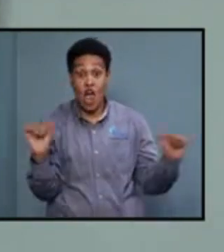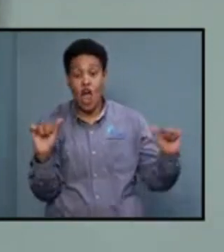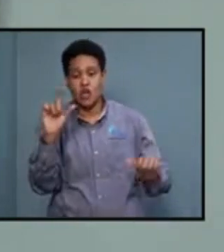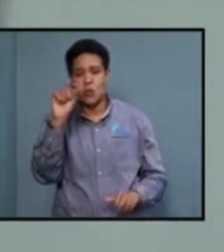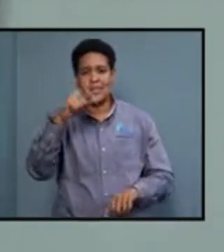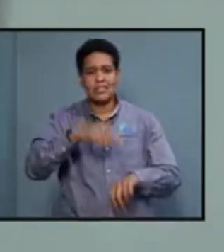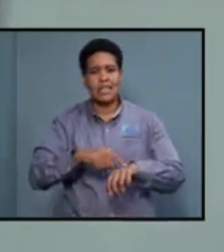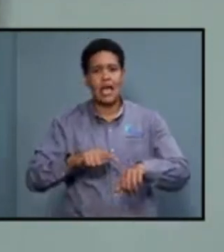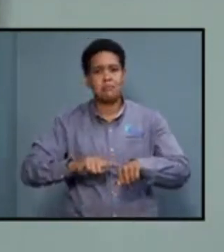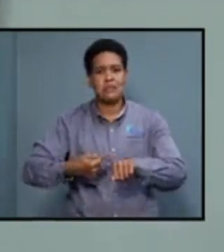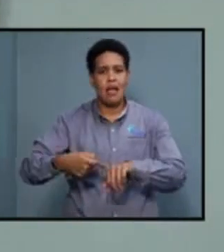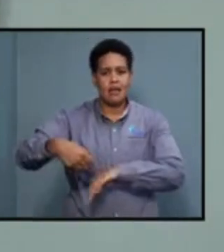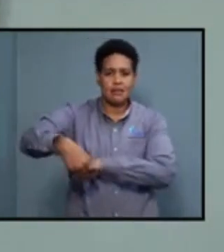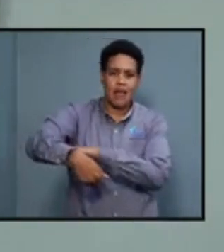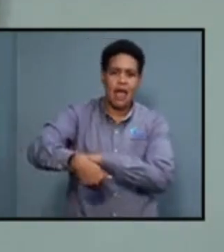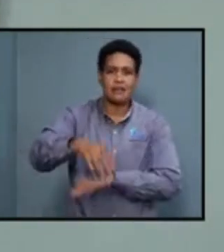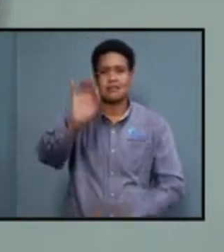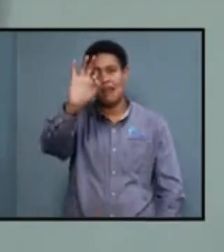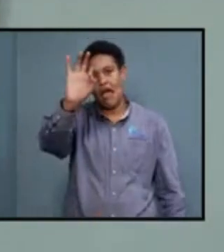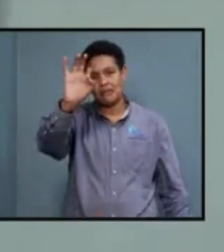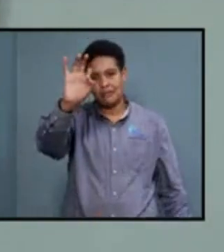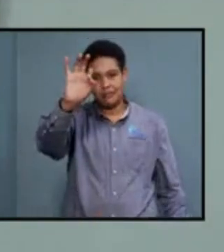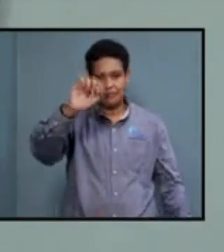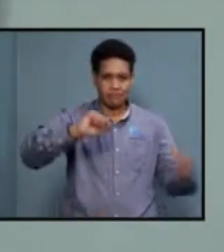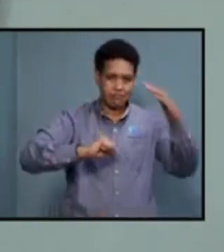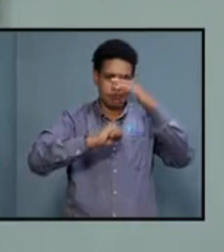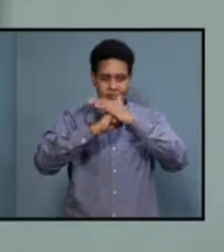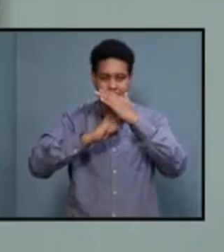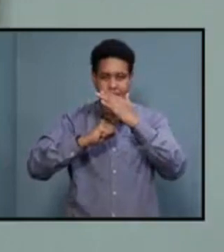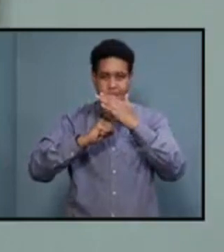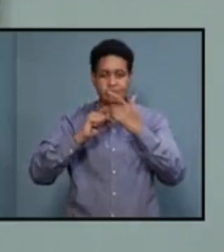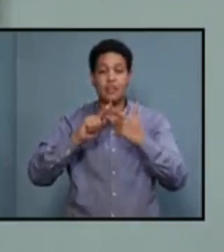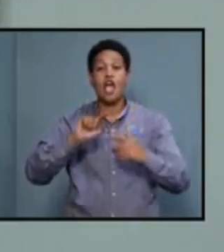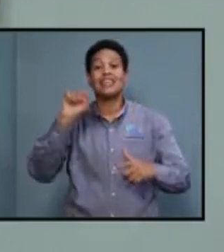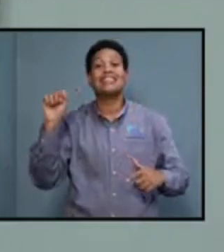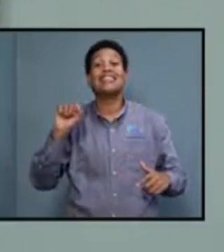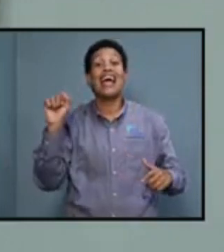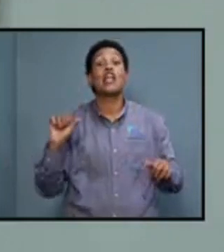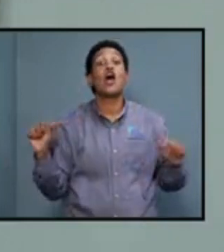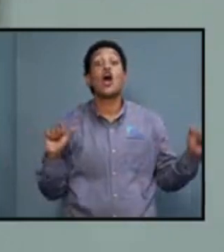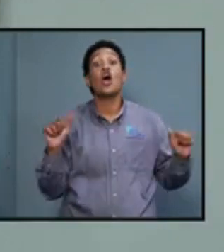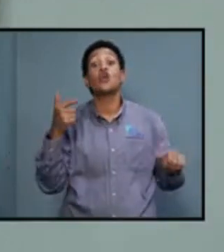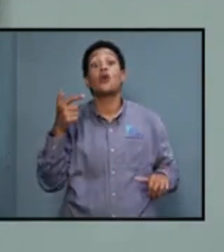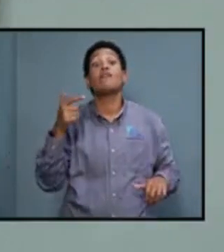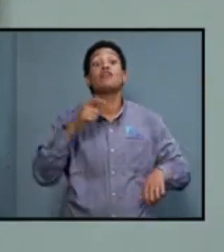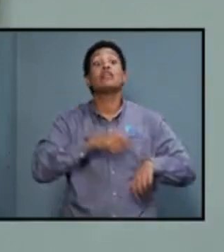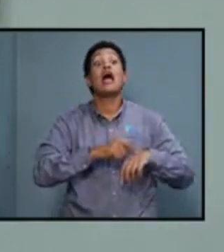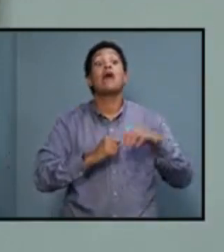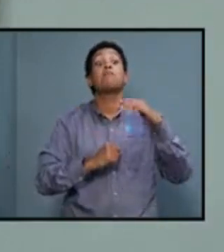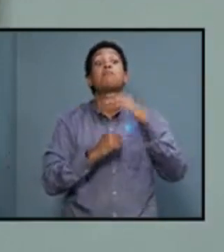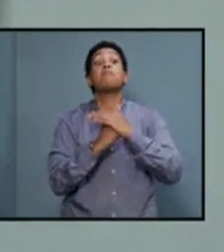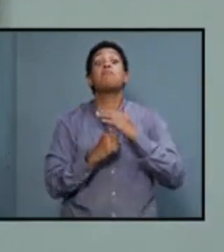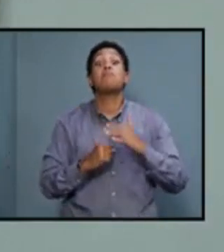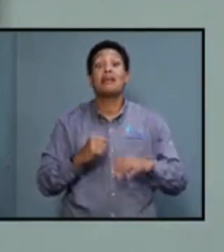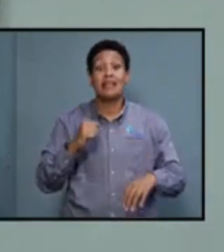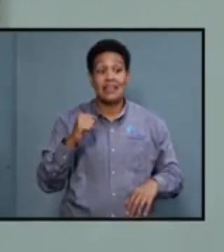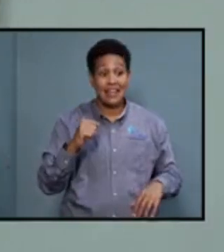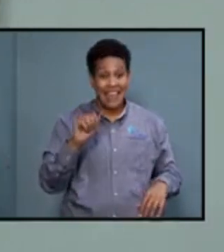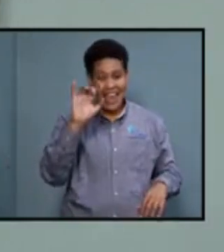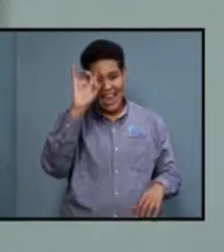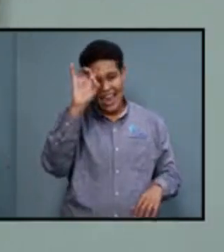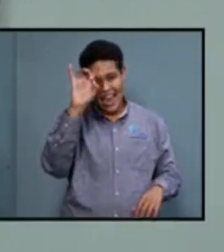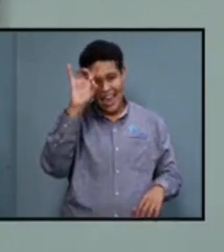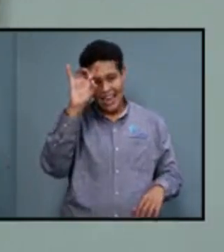the curfew will begin at 9 pm and on saturday august 21st the curfew will begin at